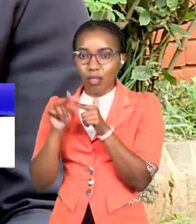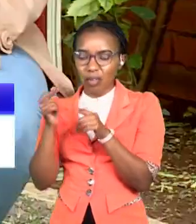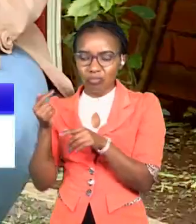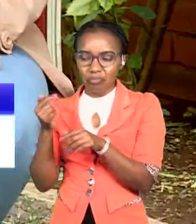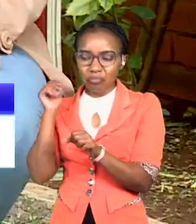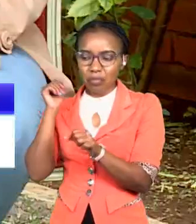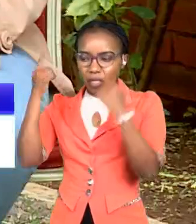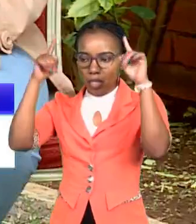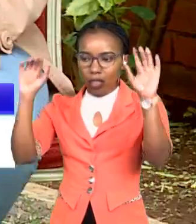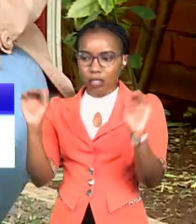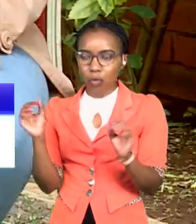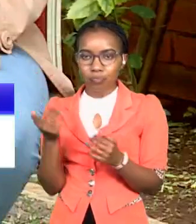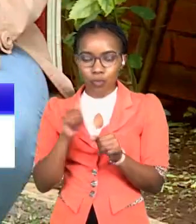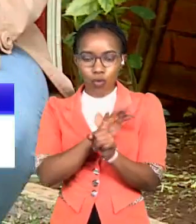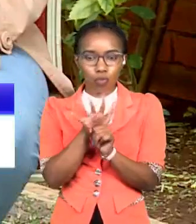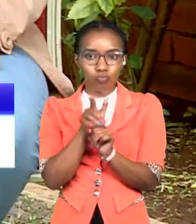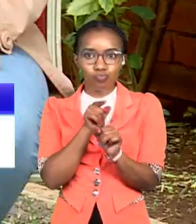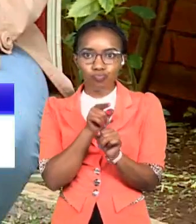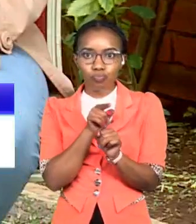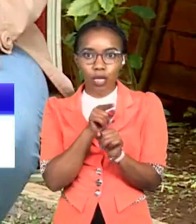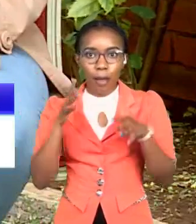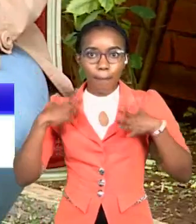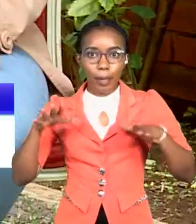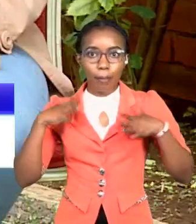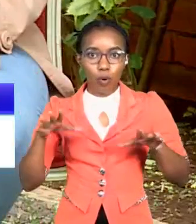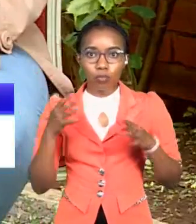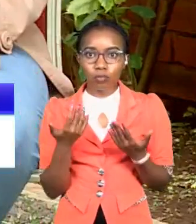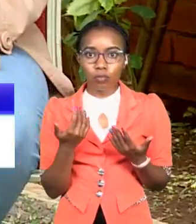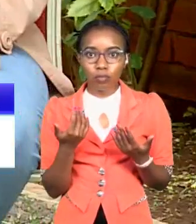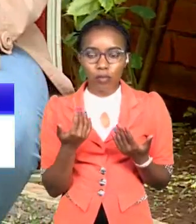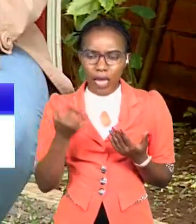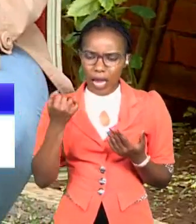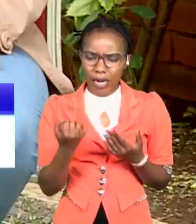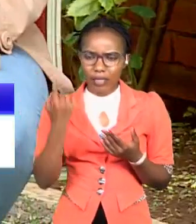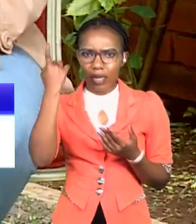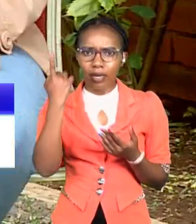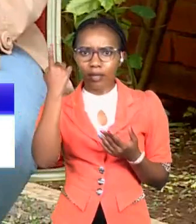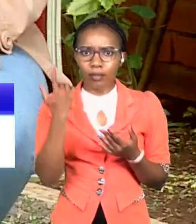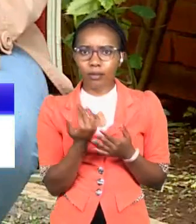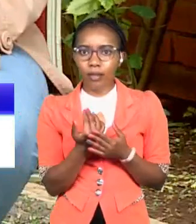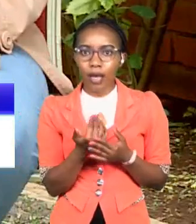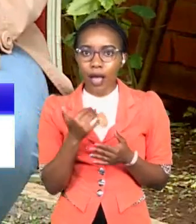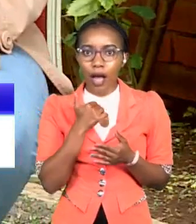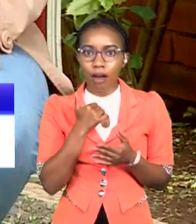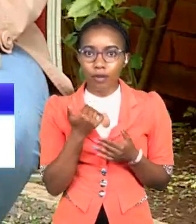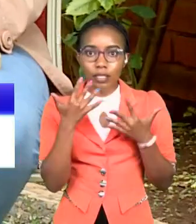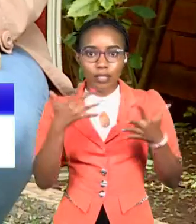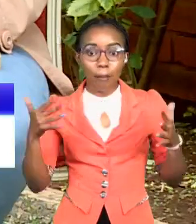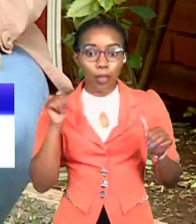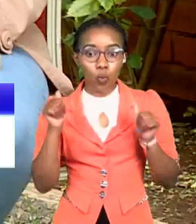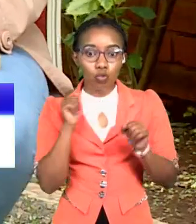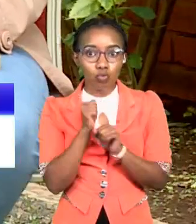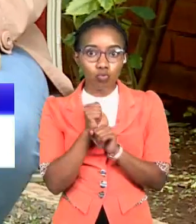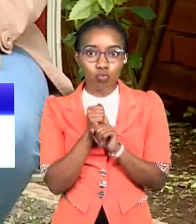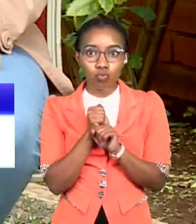anywhere. COVID made it possible for people to come to the consciousness that there is actually something that can be done